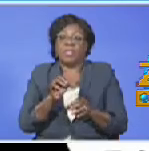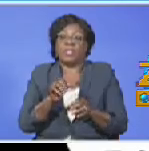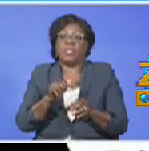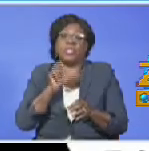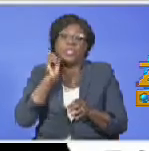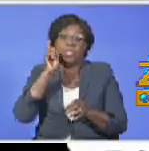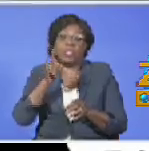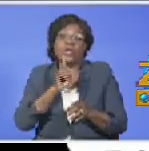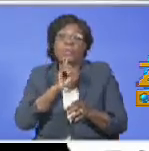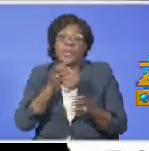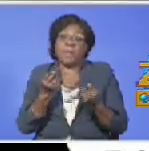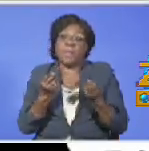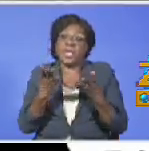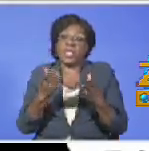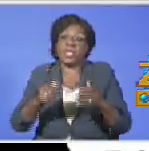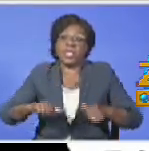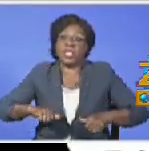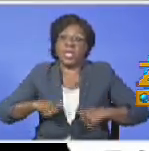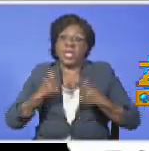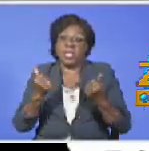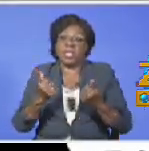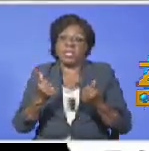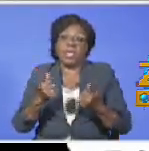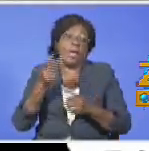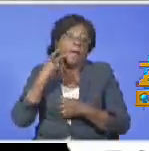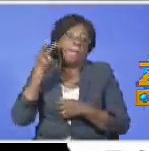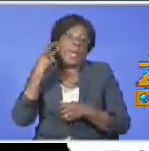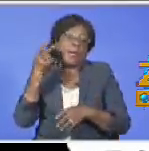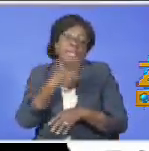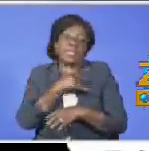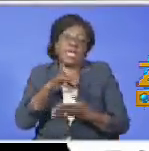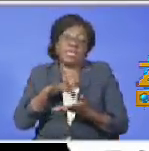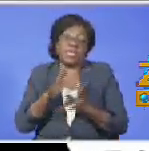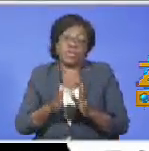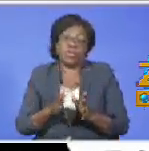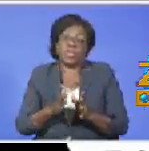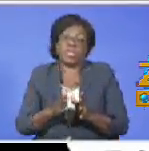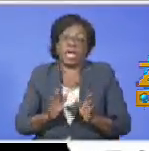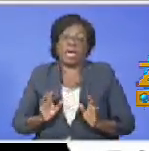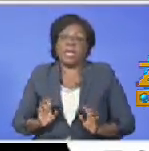perspective. Parents and students are encouraged to monitor the various mediums for